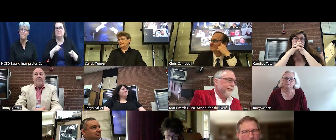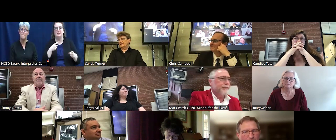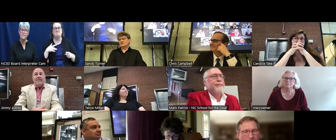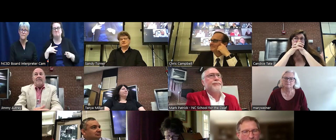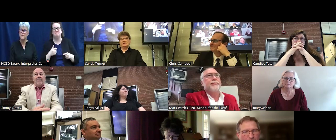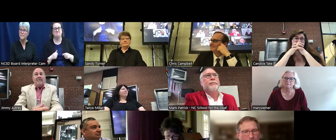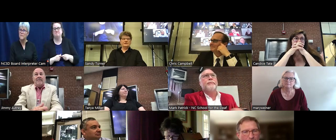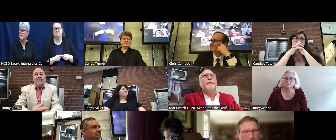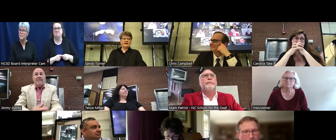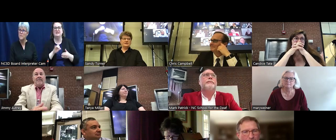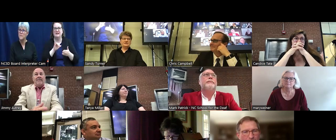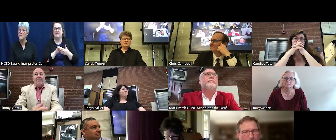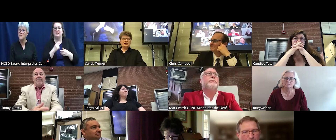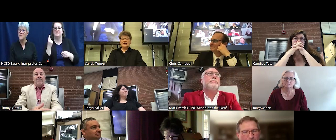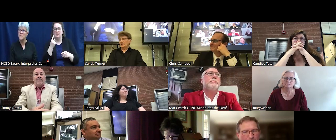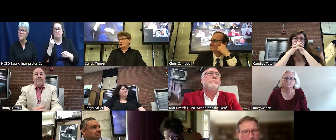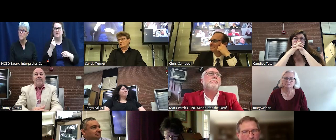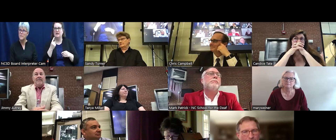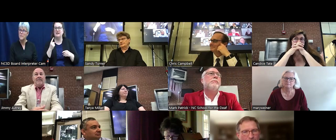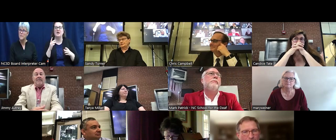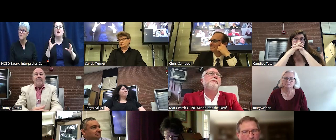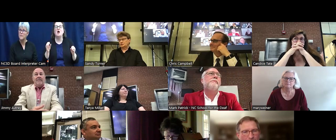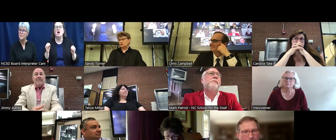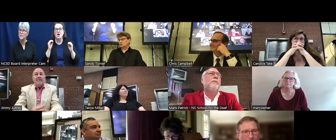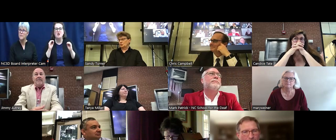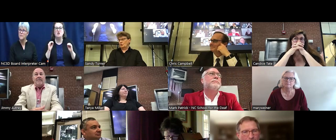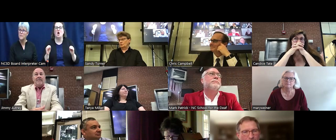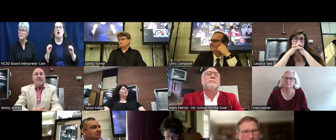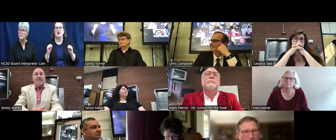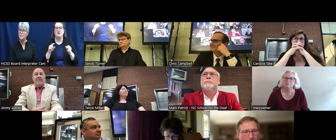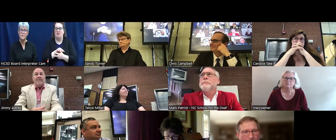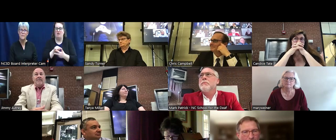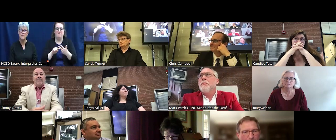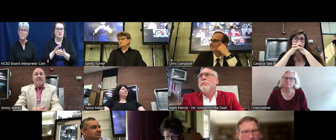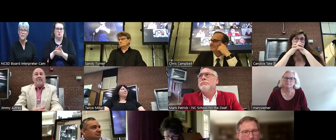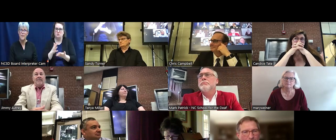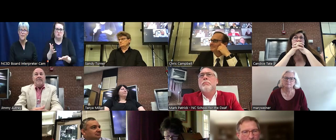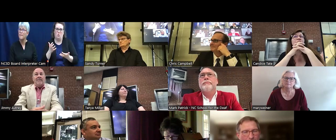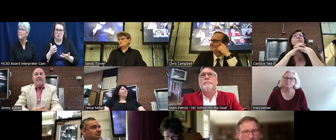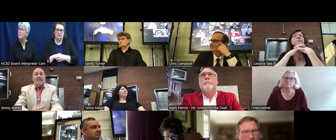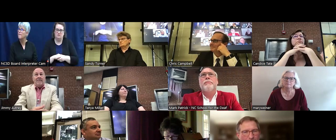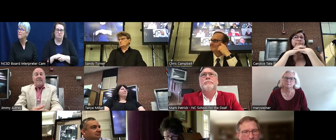But that is something that none of the three schools want.